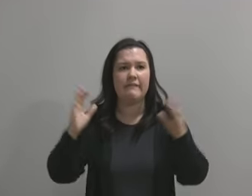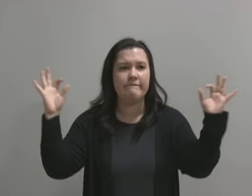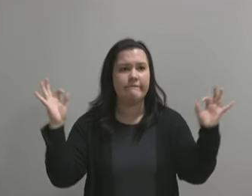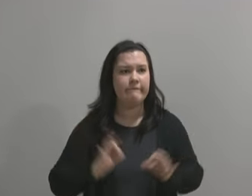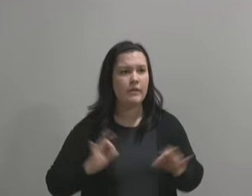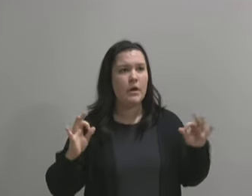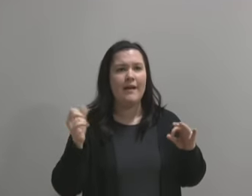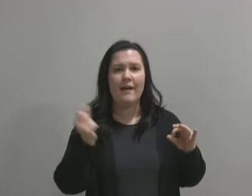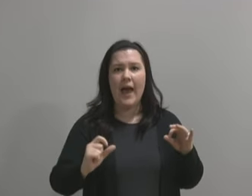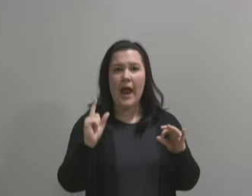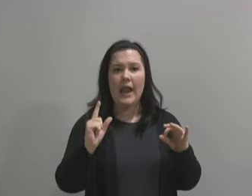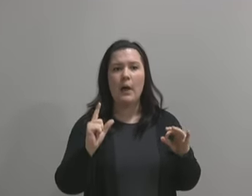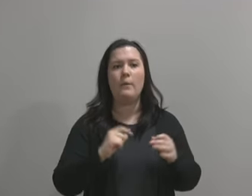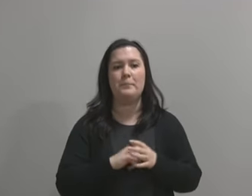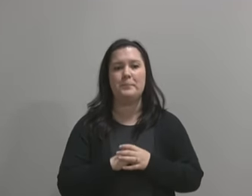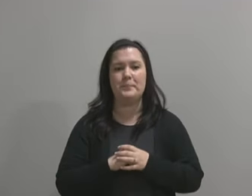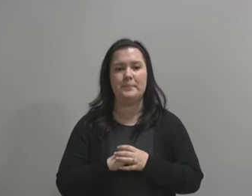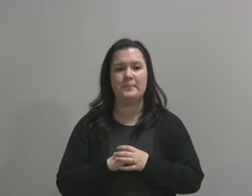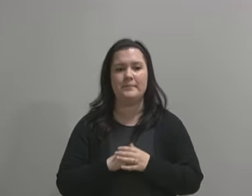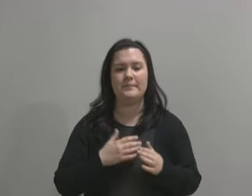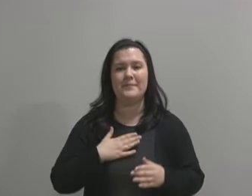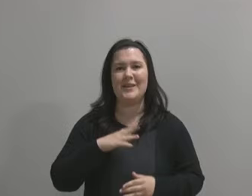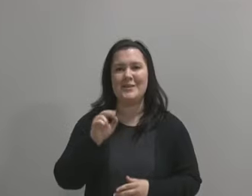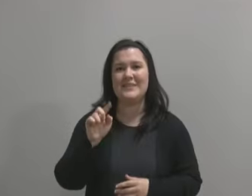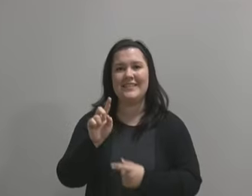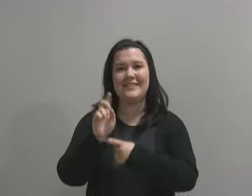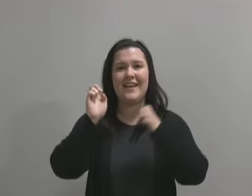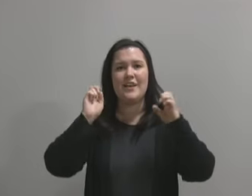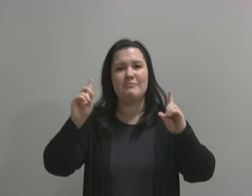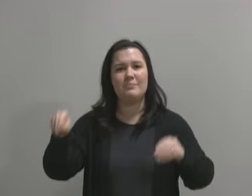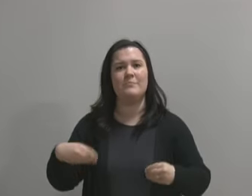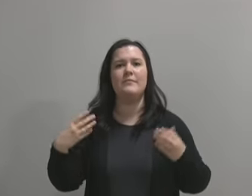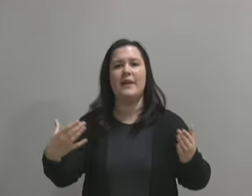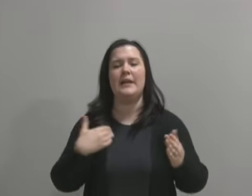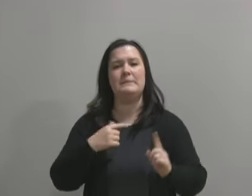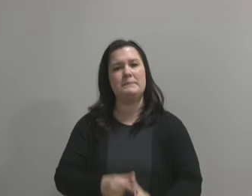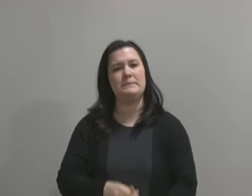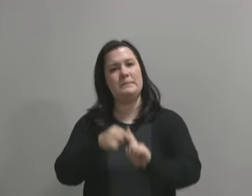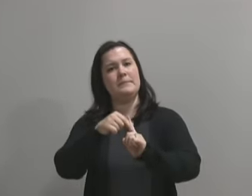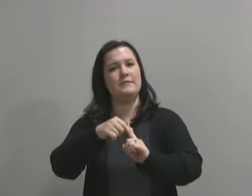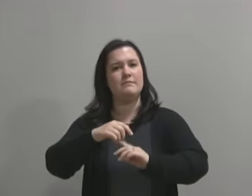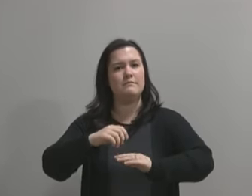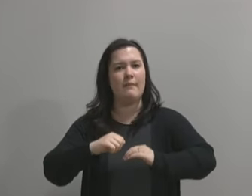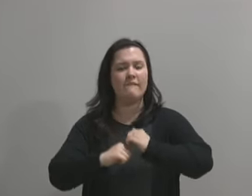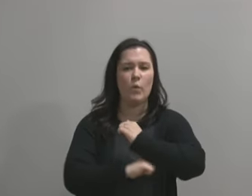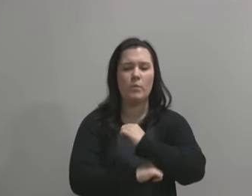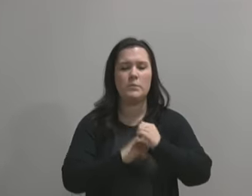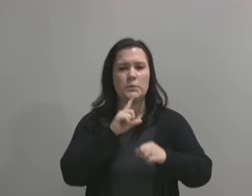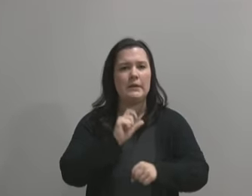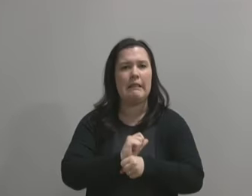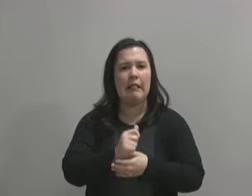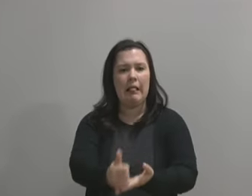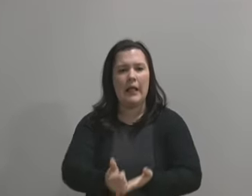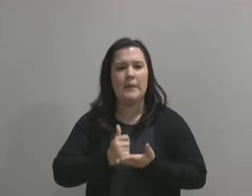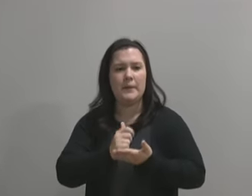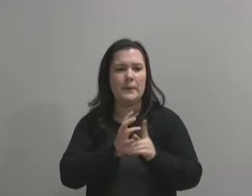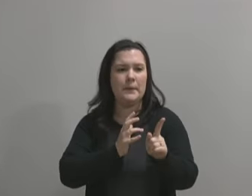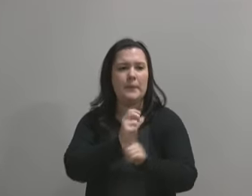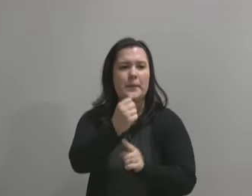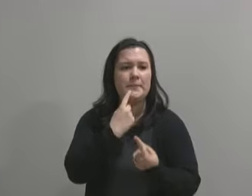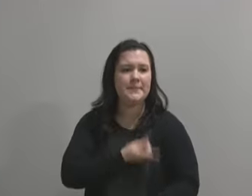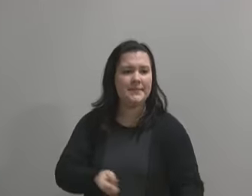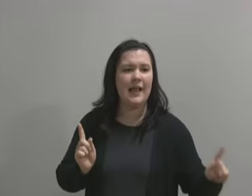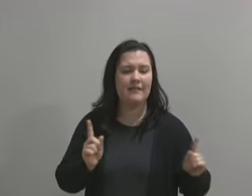knew no one. My UTD education provided me with a unique platform that helped catapult my career and